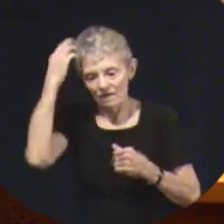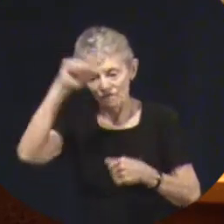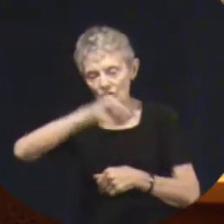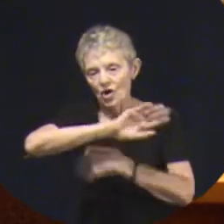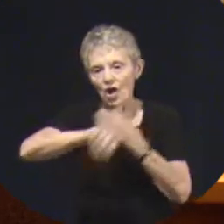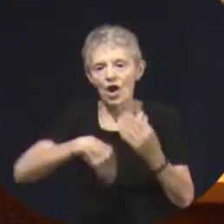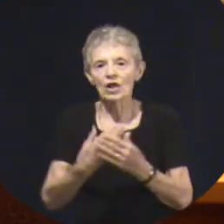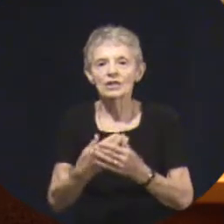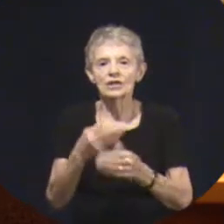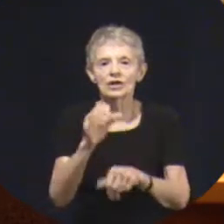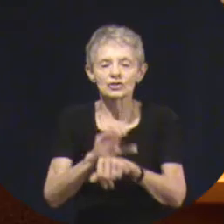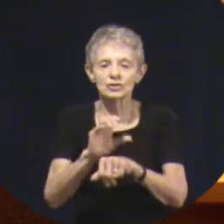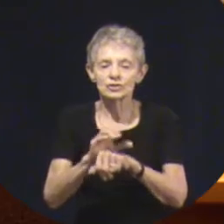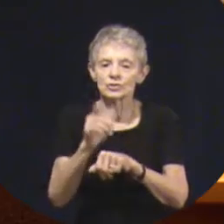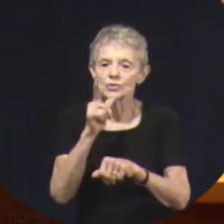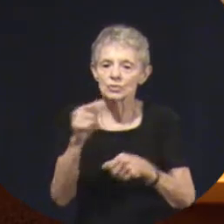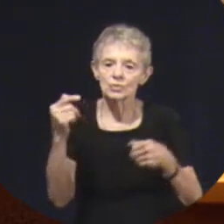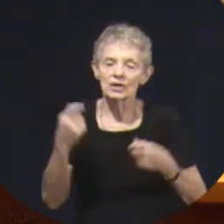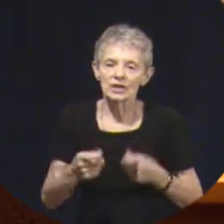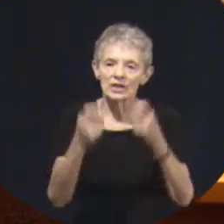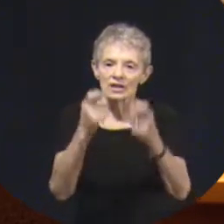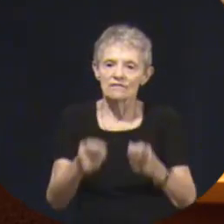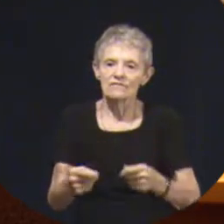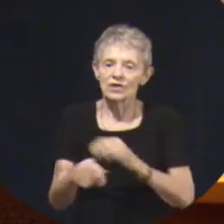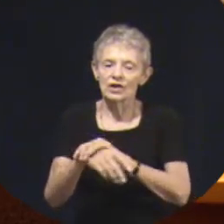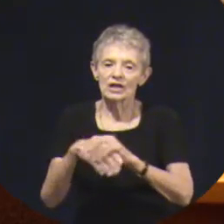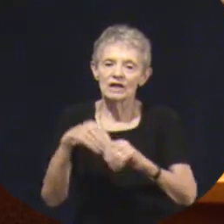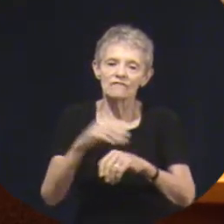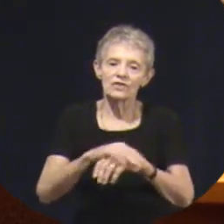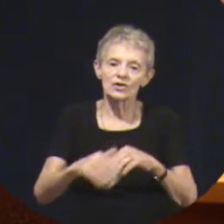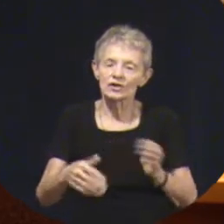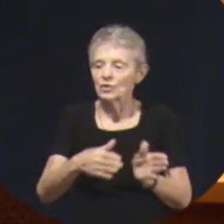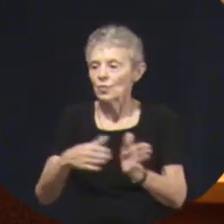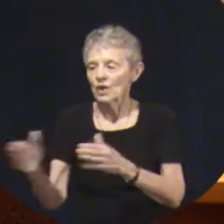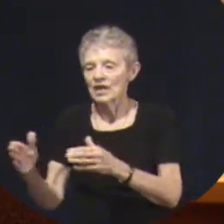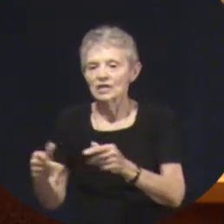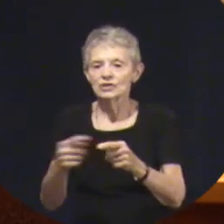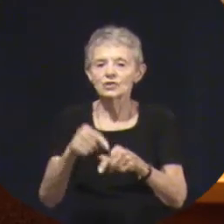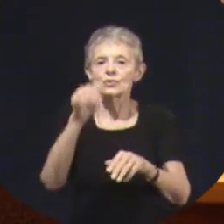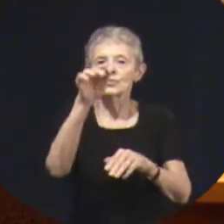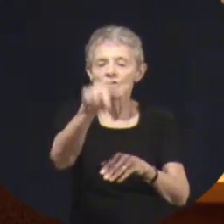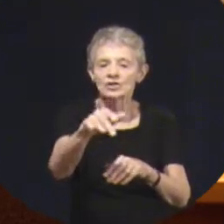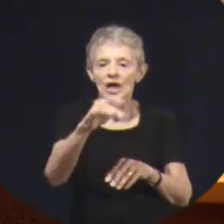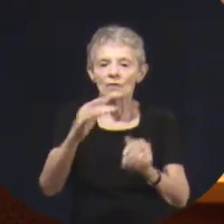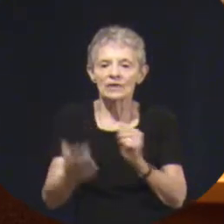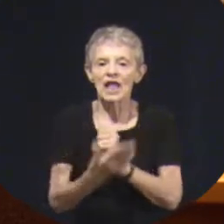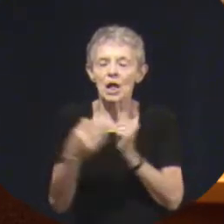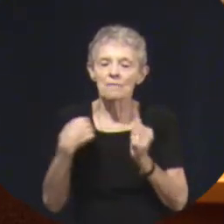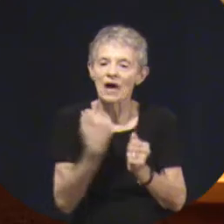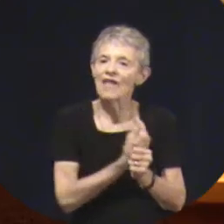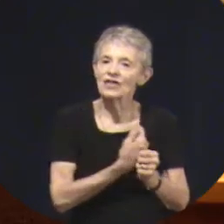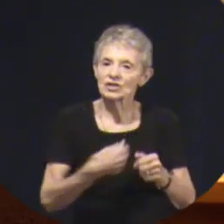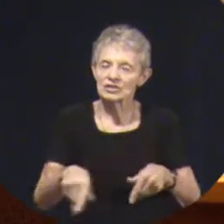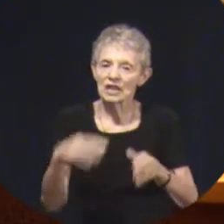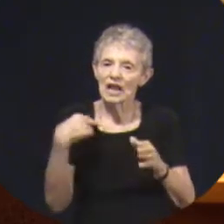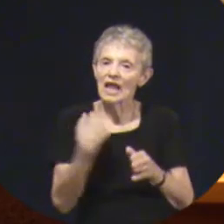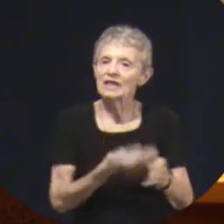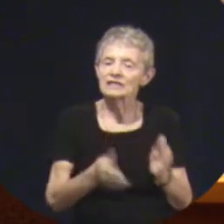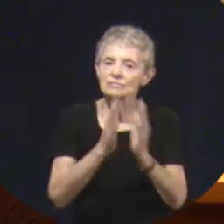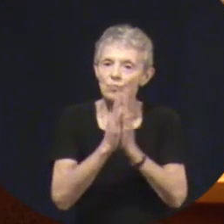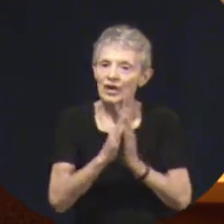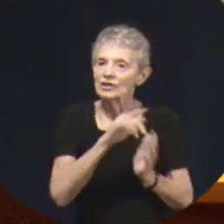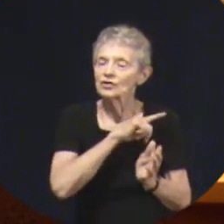who risk their comfort or even their safety in order to reach out and help others, let us pray to the Lord. Lord, hear our